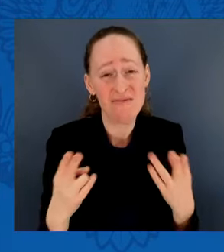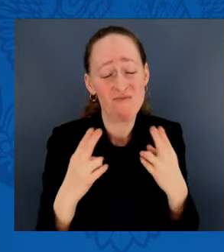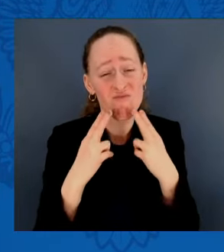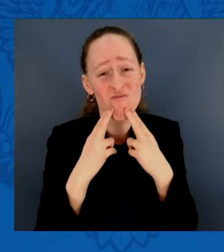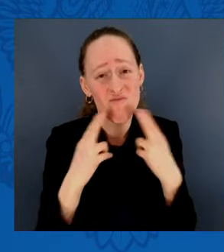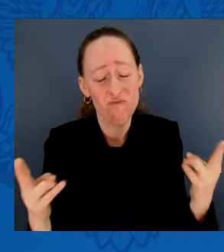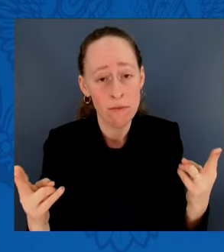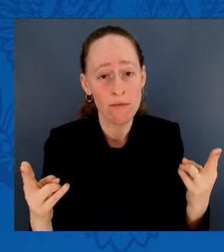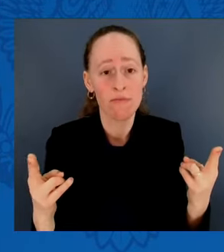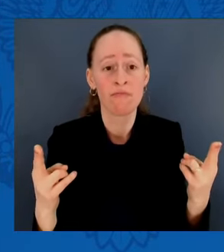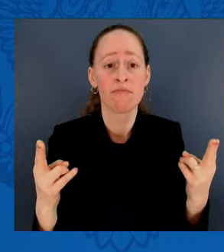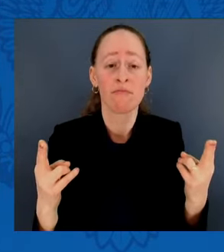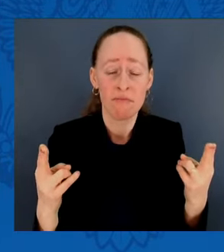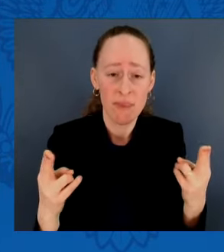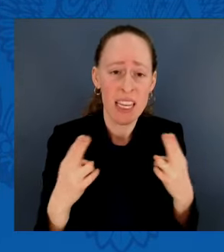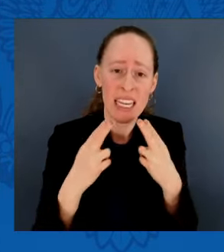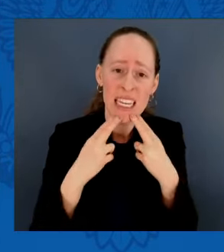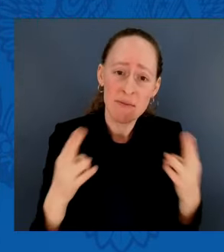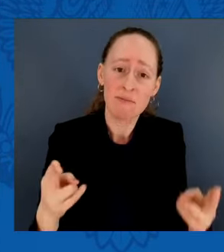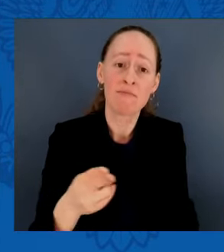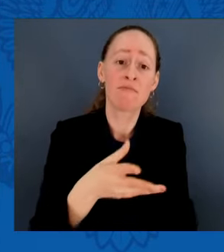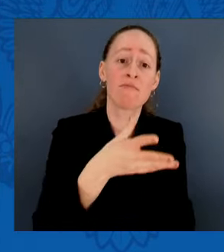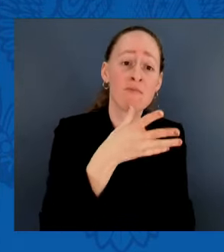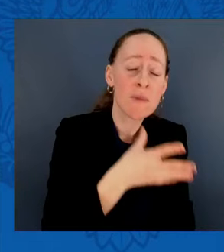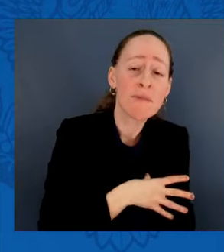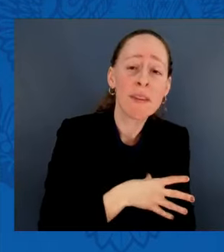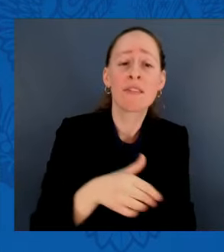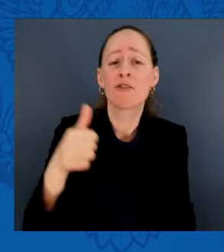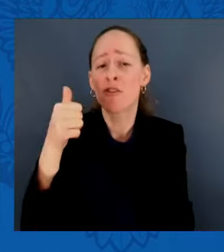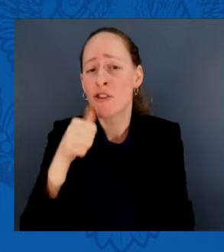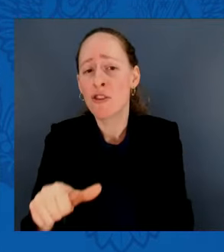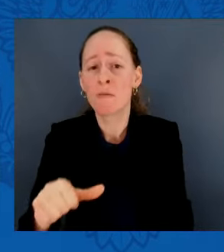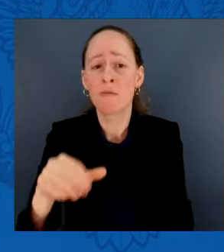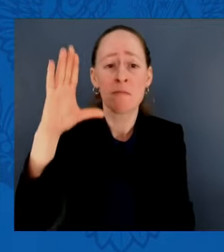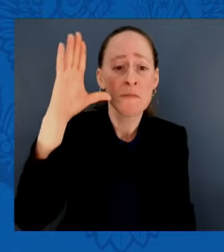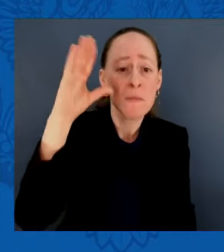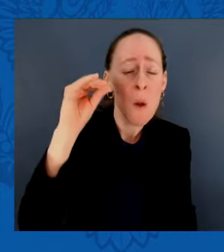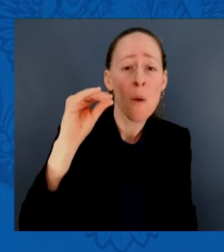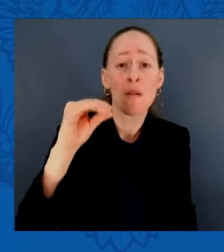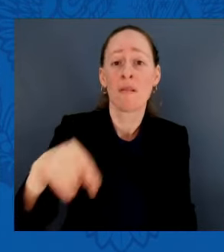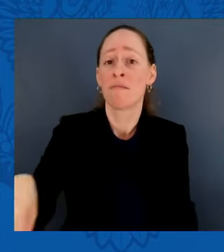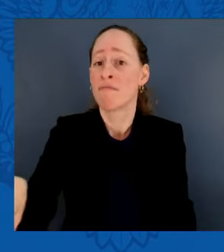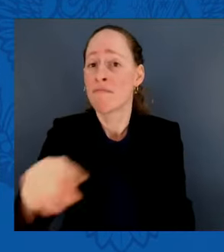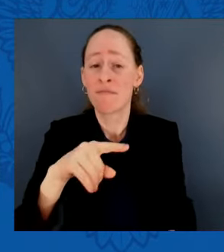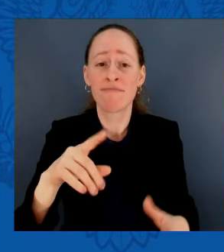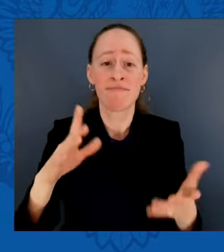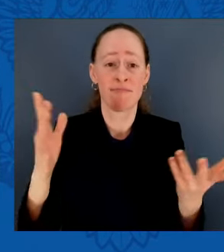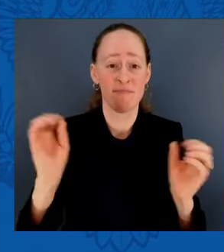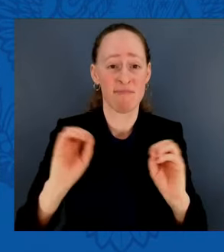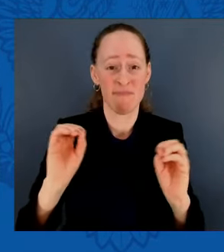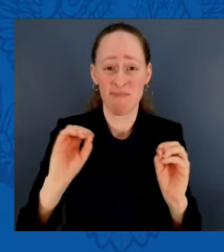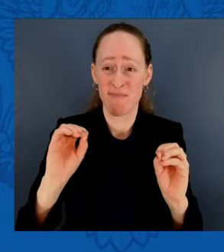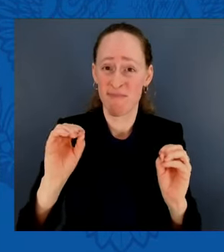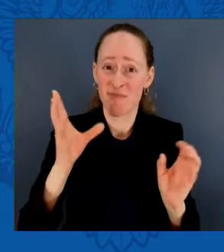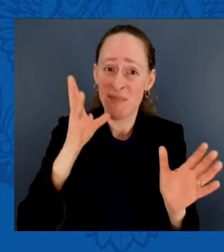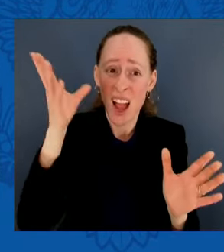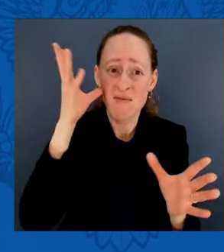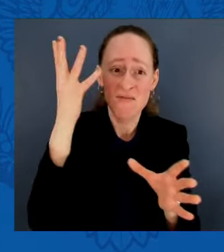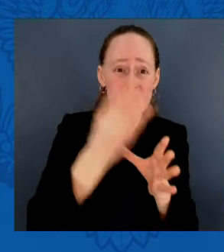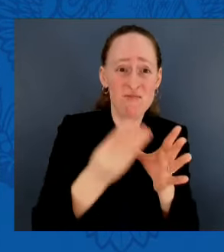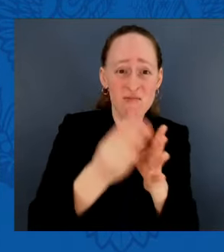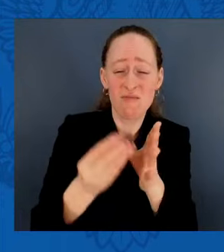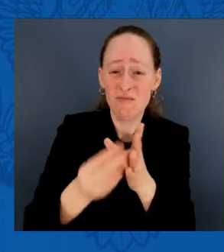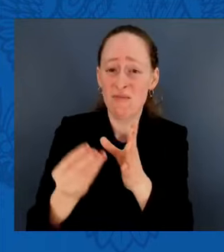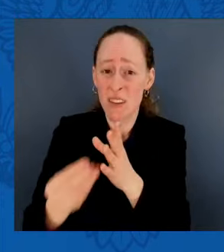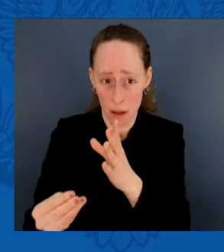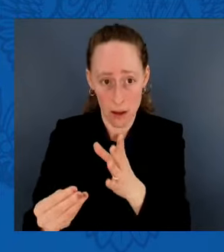and boys, also orphaned. Nearly 2 million more Palestinians under bombardment or displacement. Homes